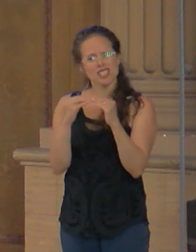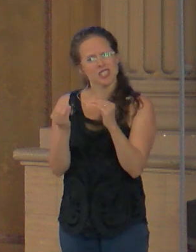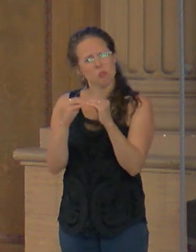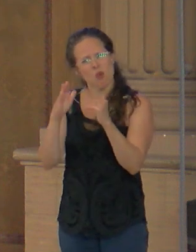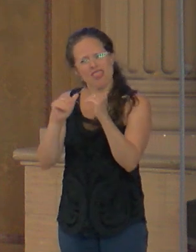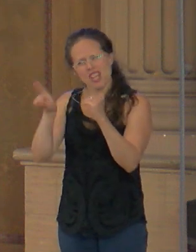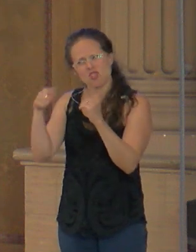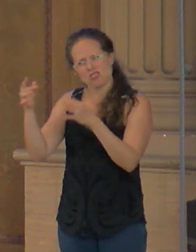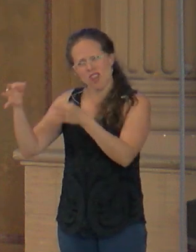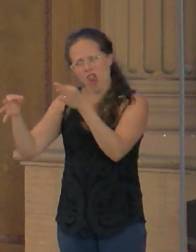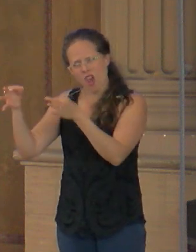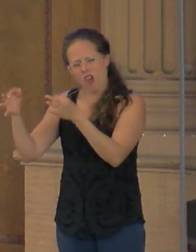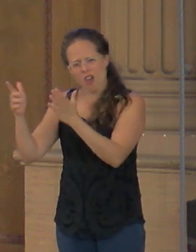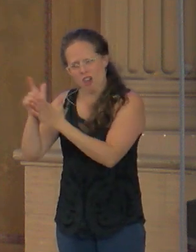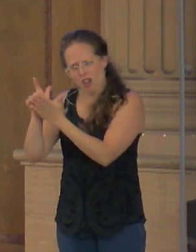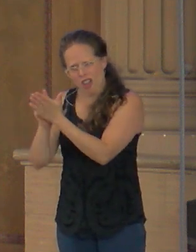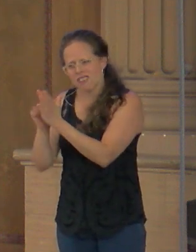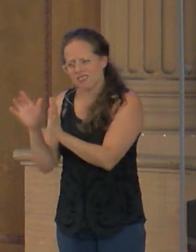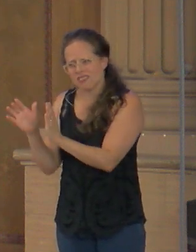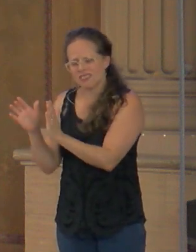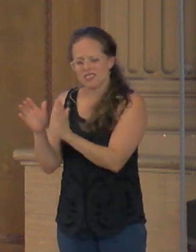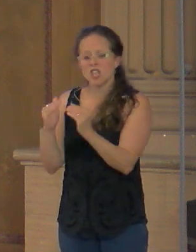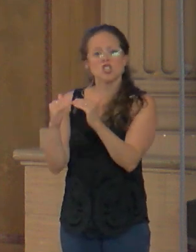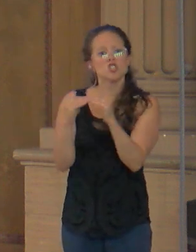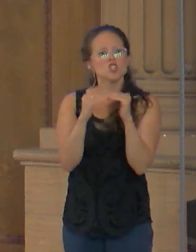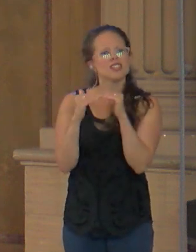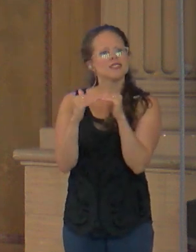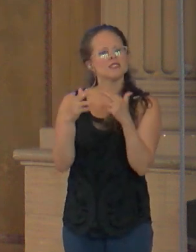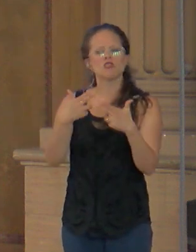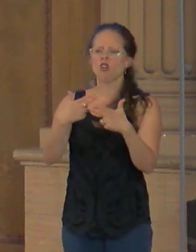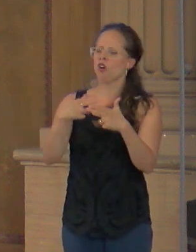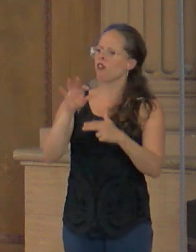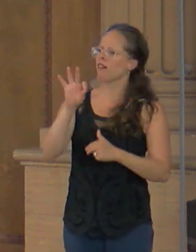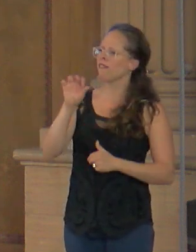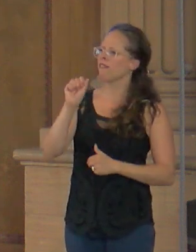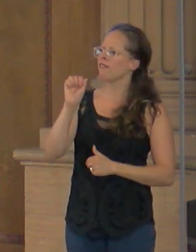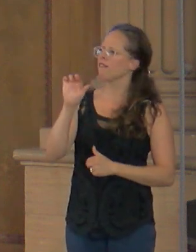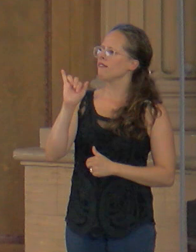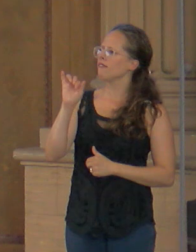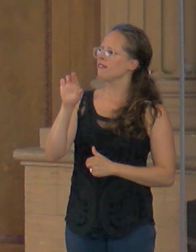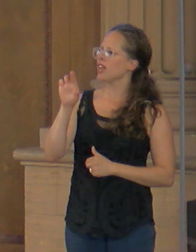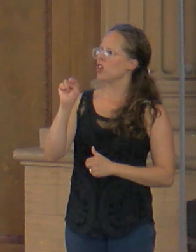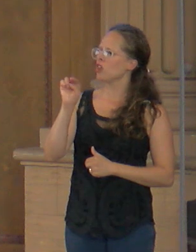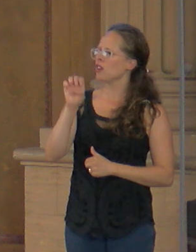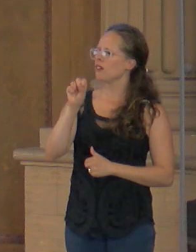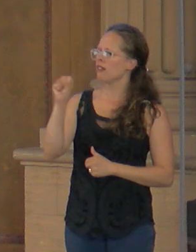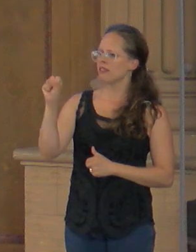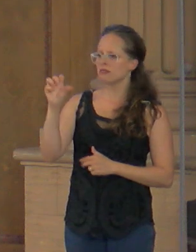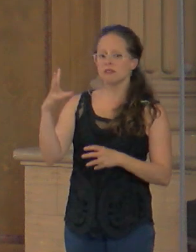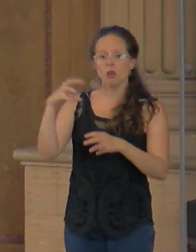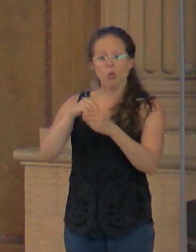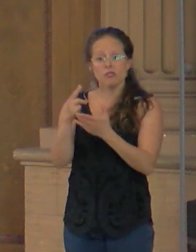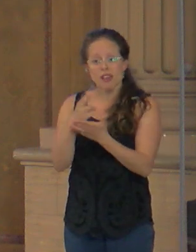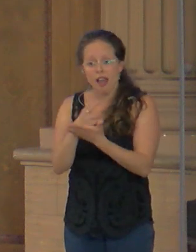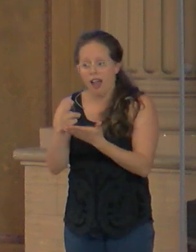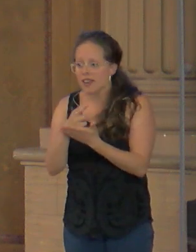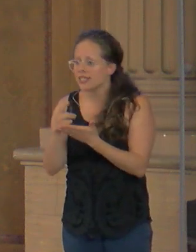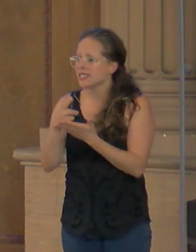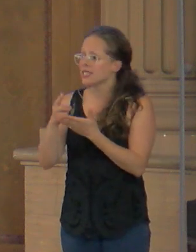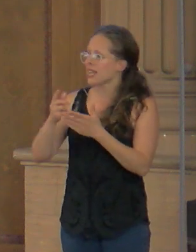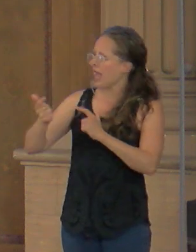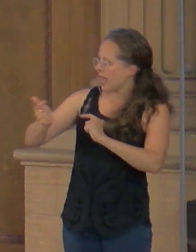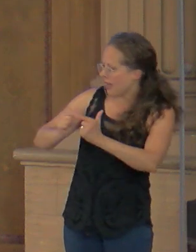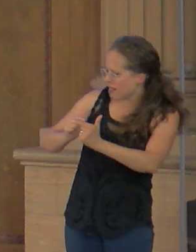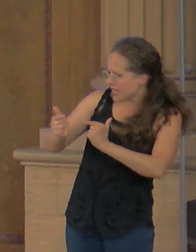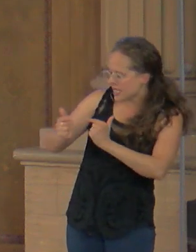old name for everything that we should now call fairness. It includes honesty, give and take,